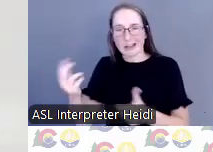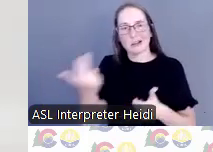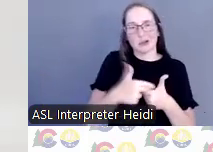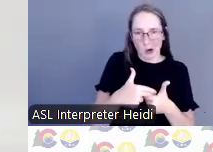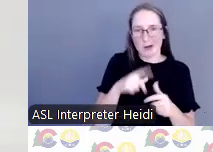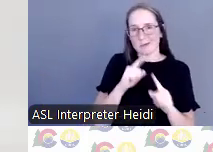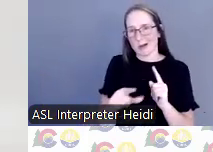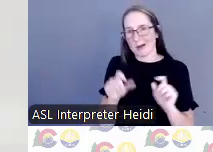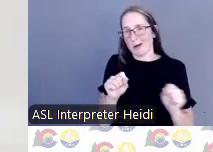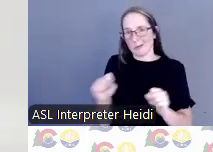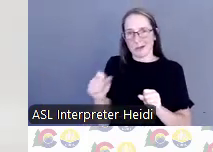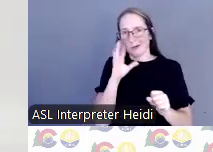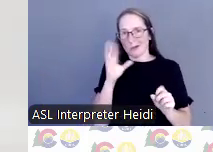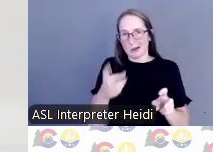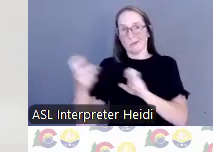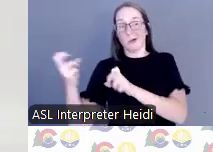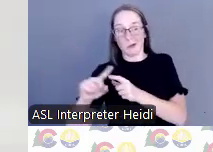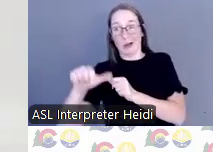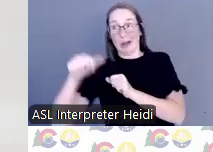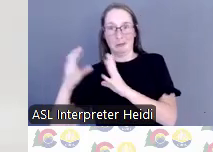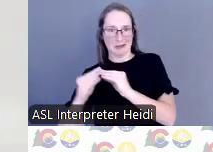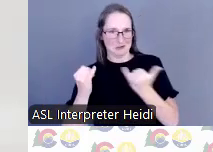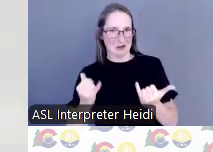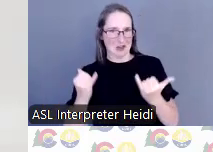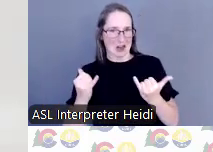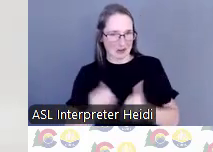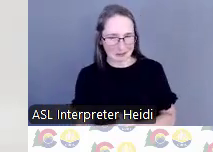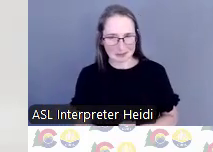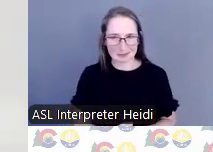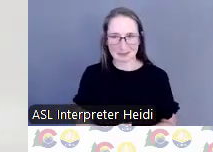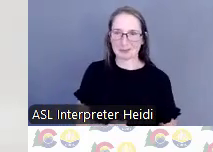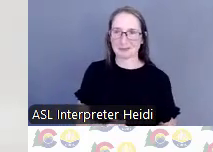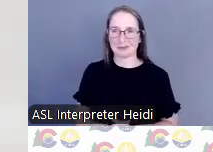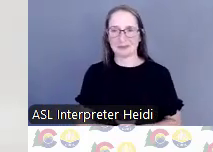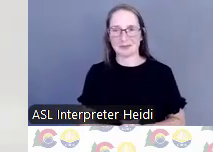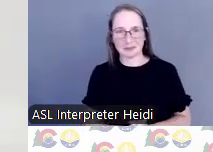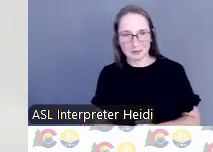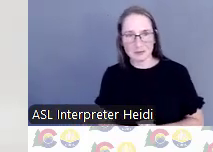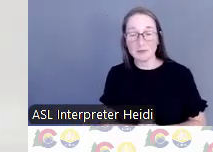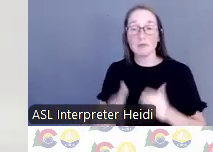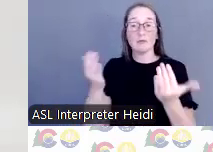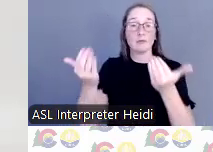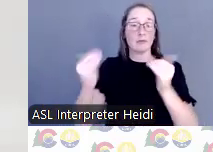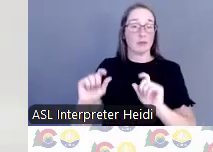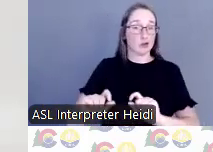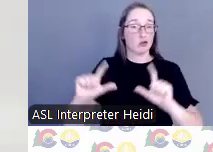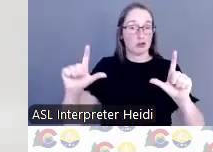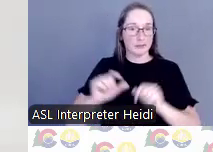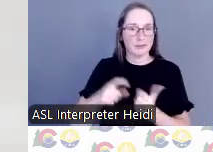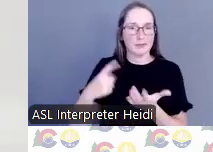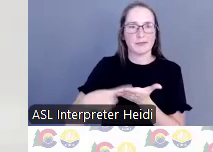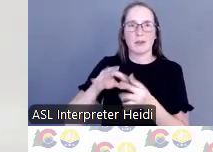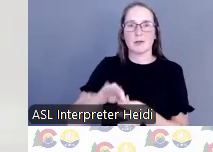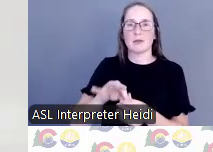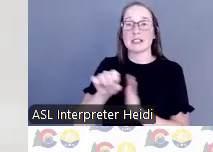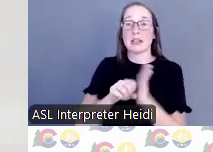but you probably are pulled into additional meetings at this time. If we can go to the next screen, we can talk about our